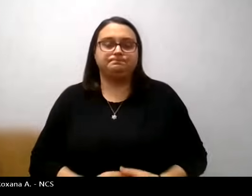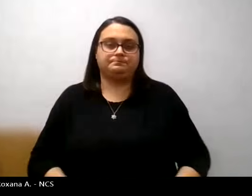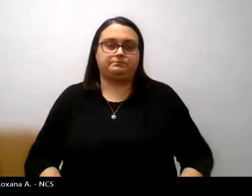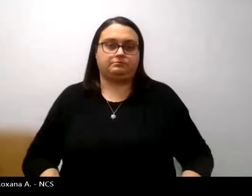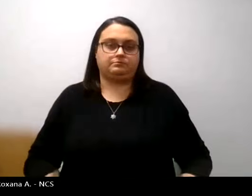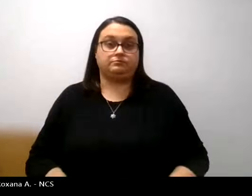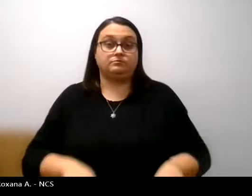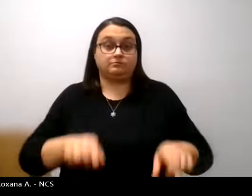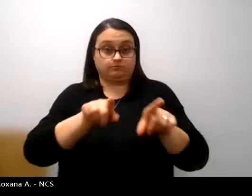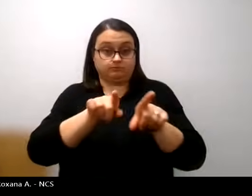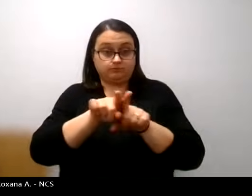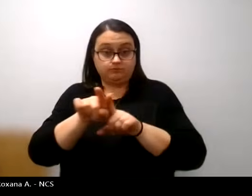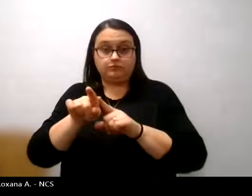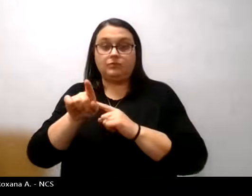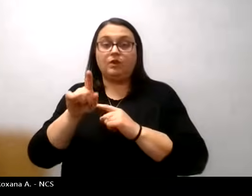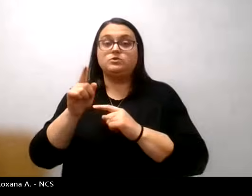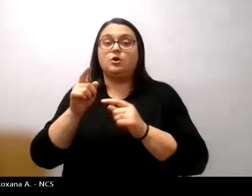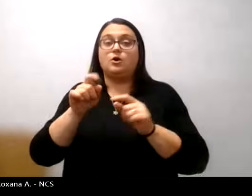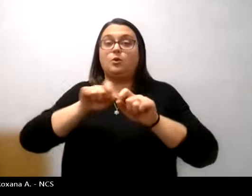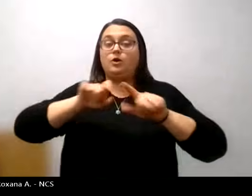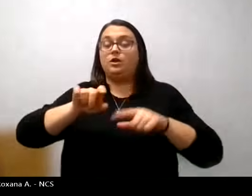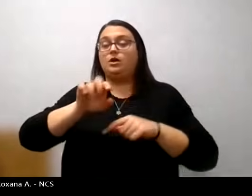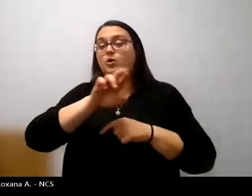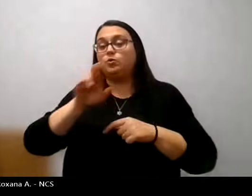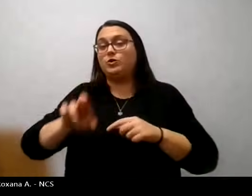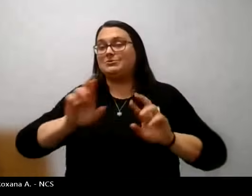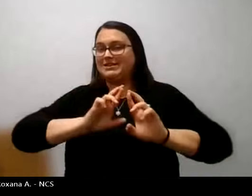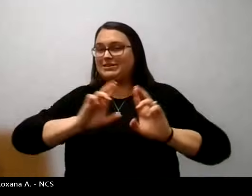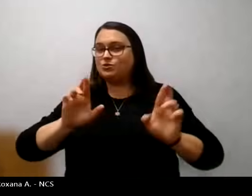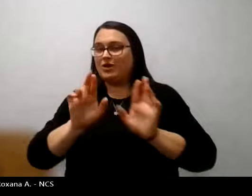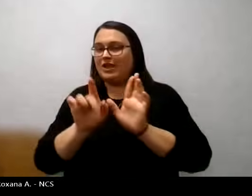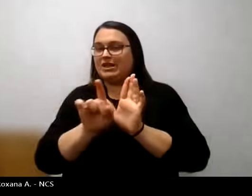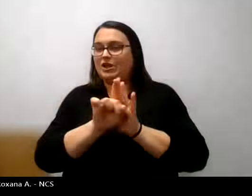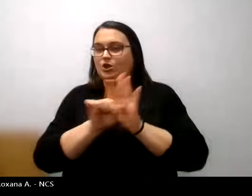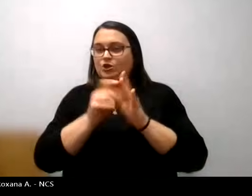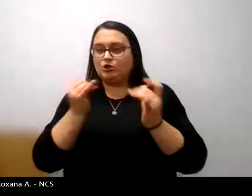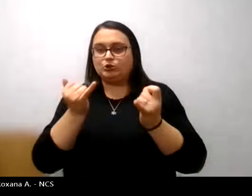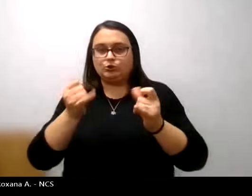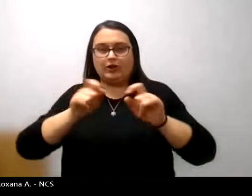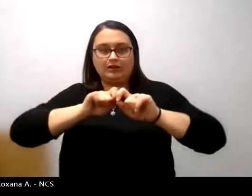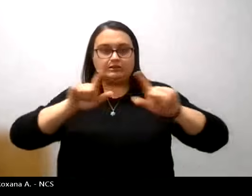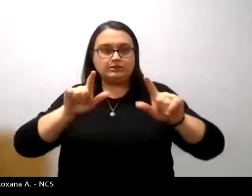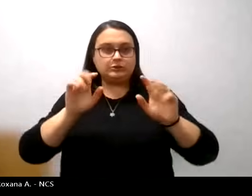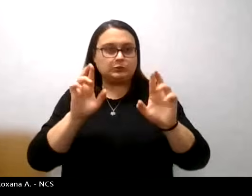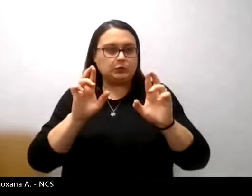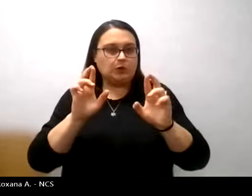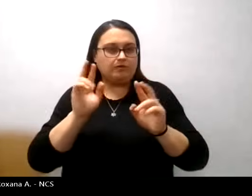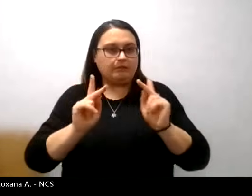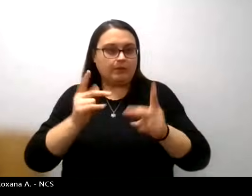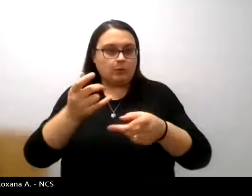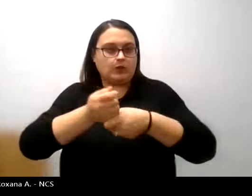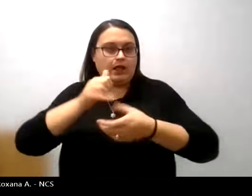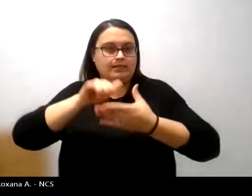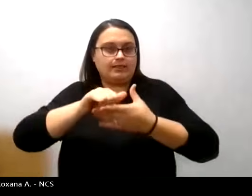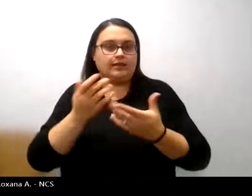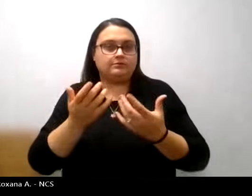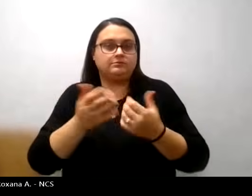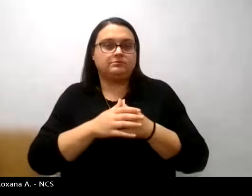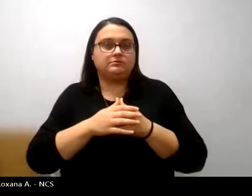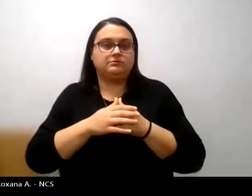We also, Maggie, we did send a Richmond Ready alert earlier today, so hopefully people have received that if they're signed